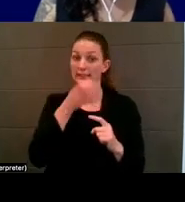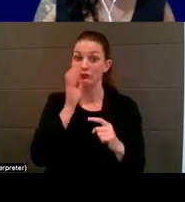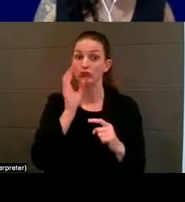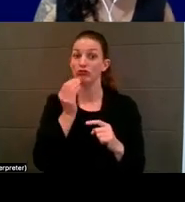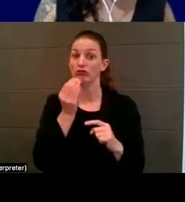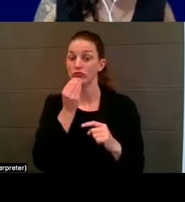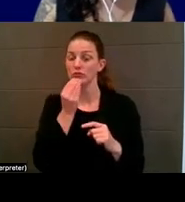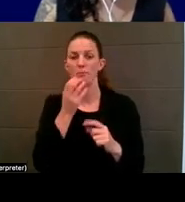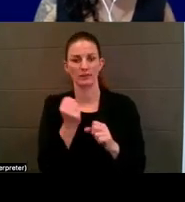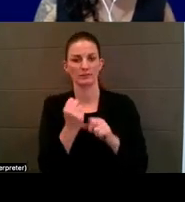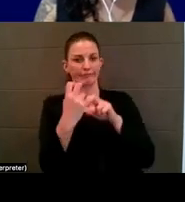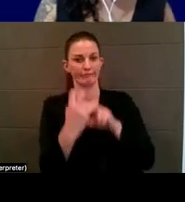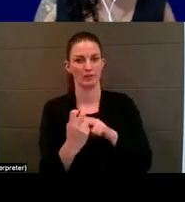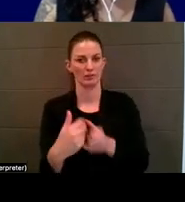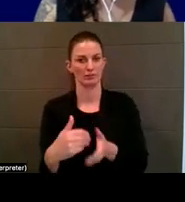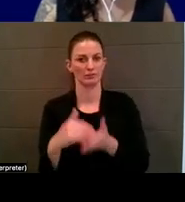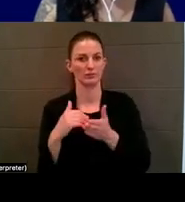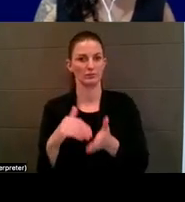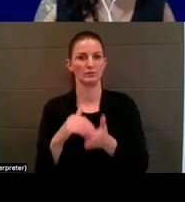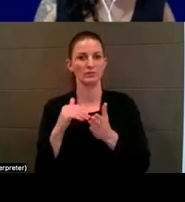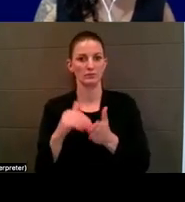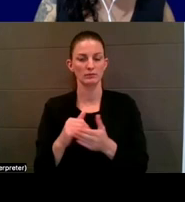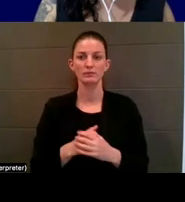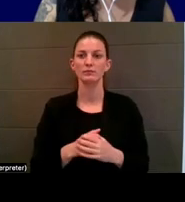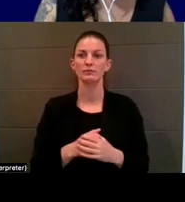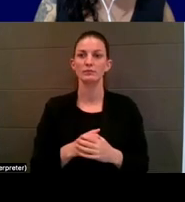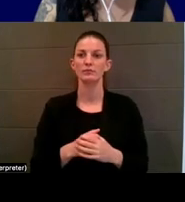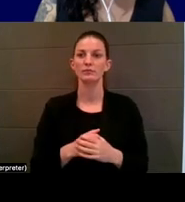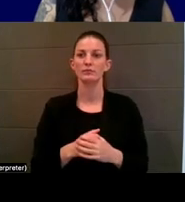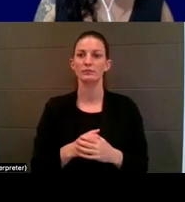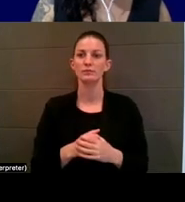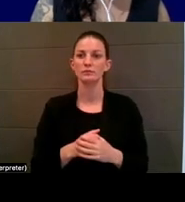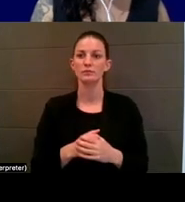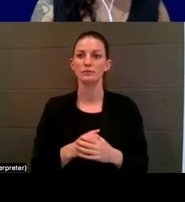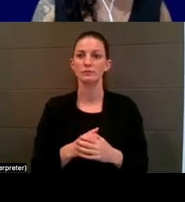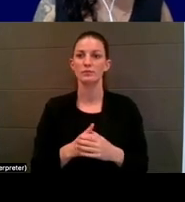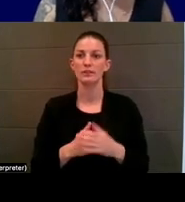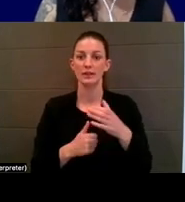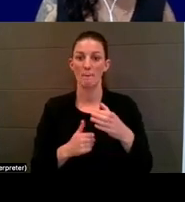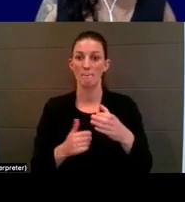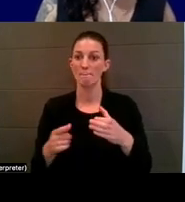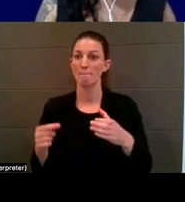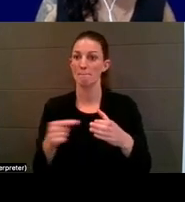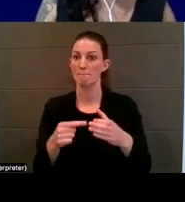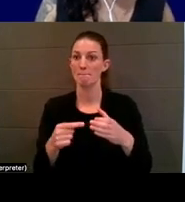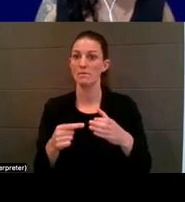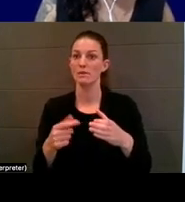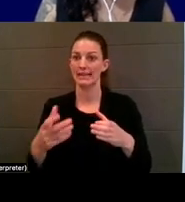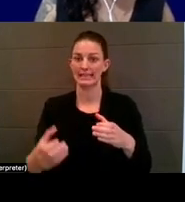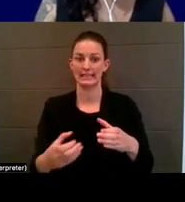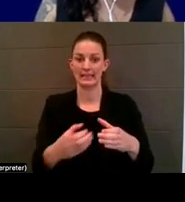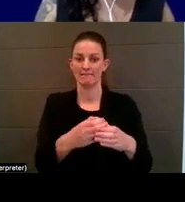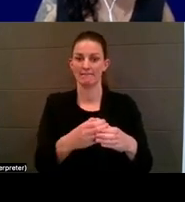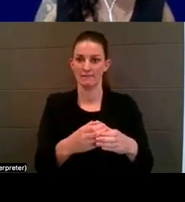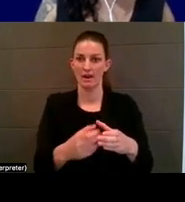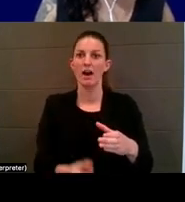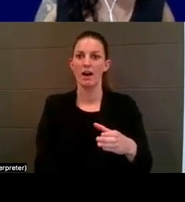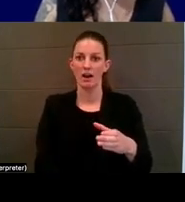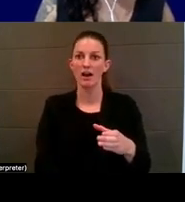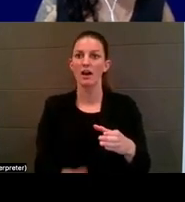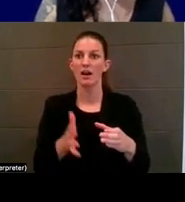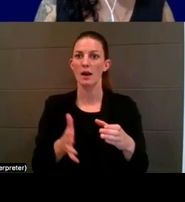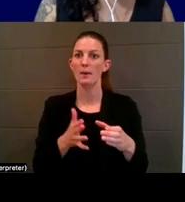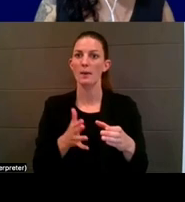Give Claire the opportunity to hold the straw bottle or cup as an object of reference to help cue her into how you will be eating and